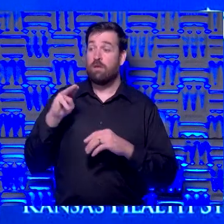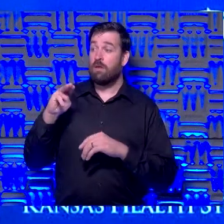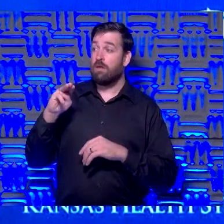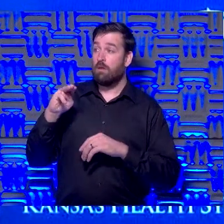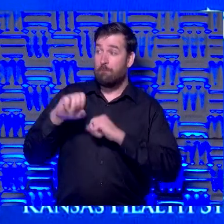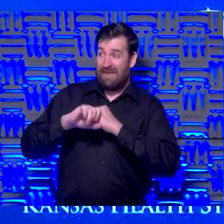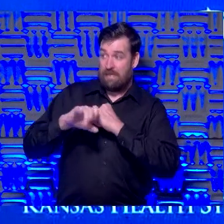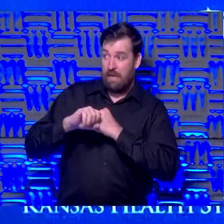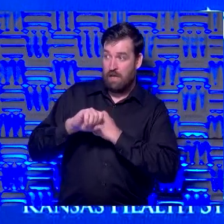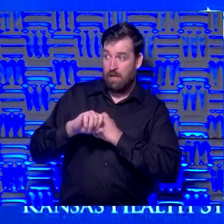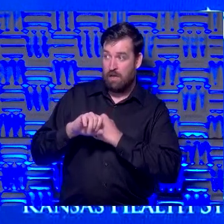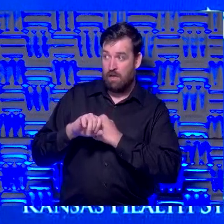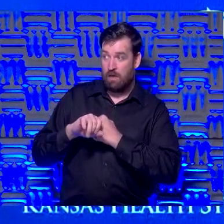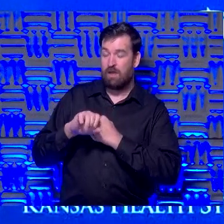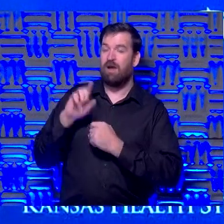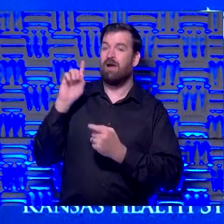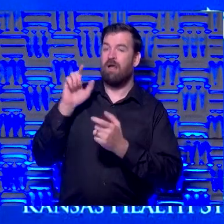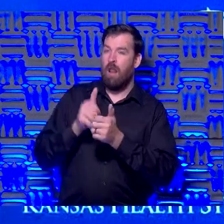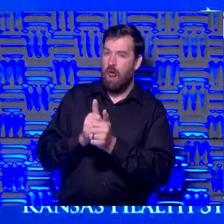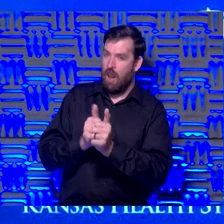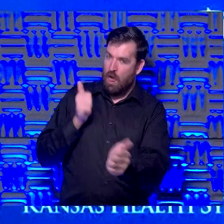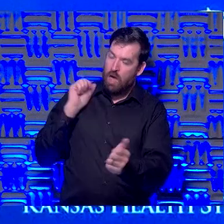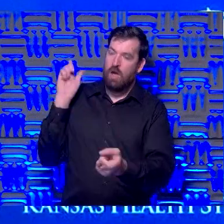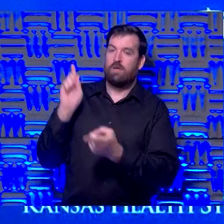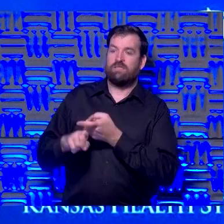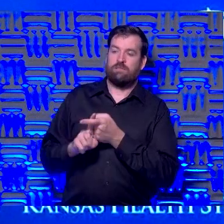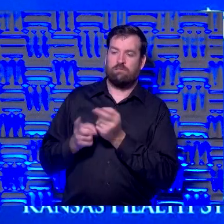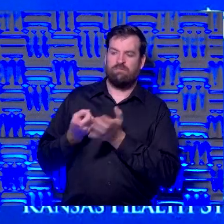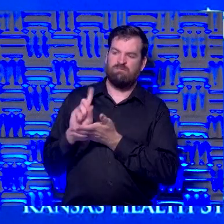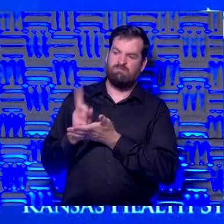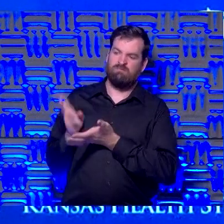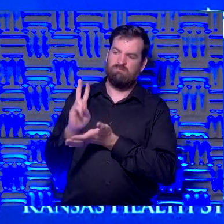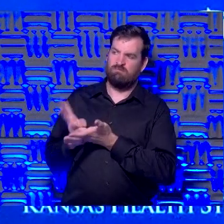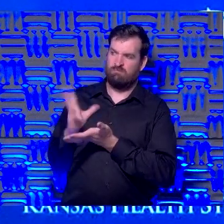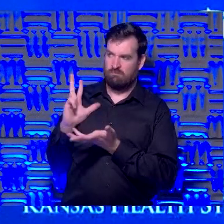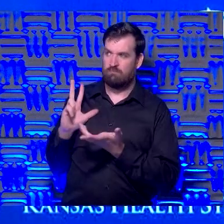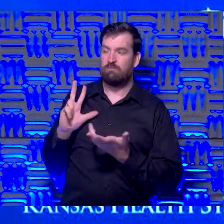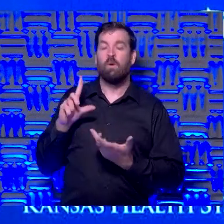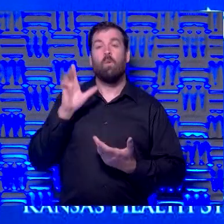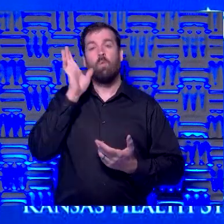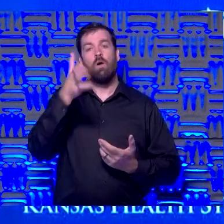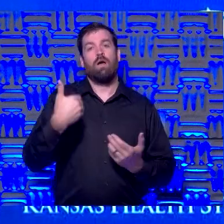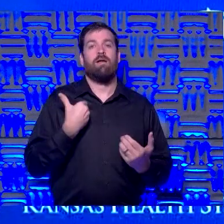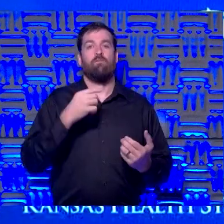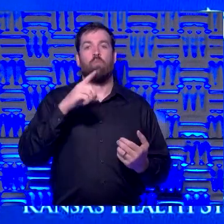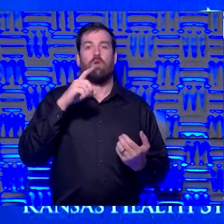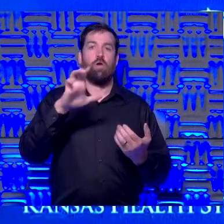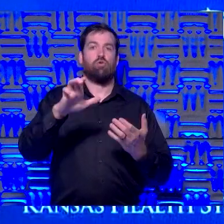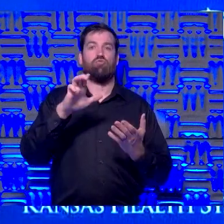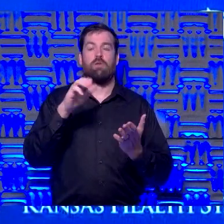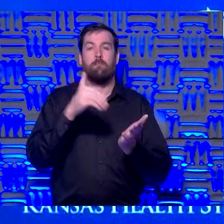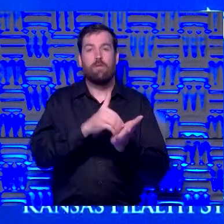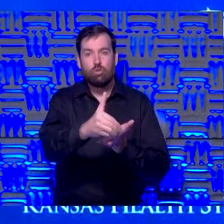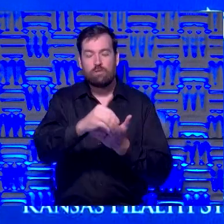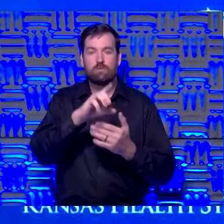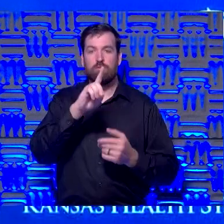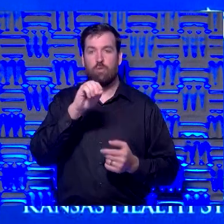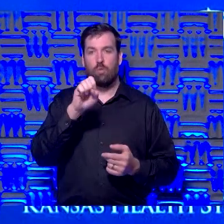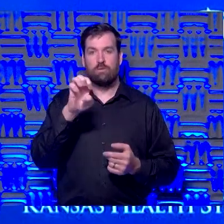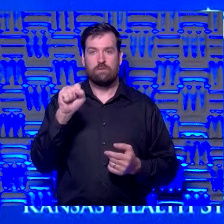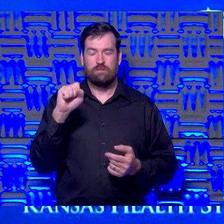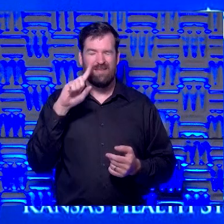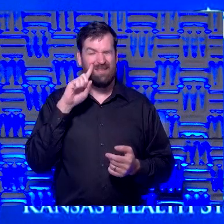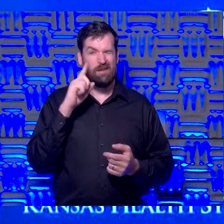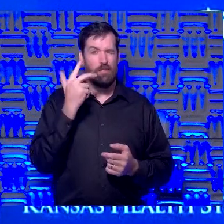lagged behind that until the last couple of weeks. And now you're seeing people say, we're going to have 100 million doses. And now I believe there are at least